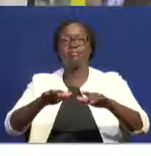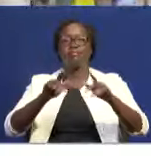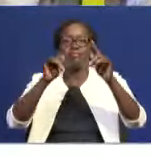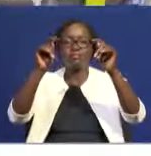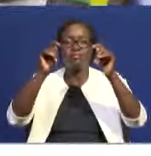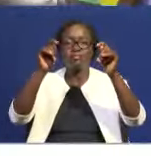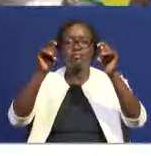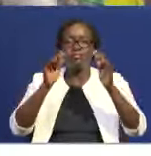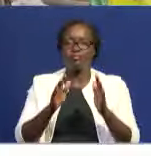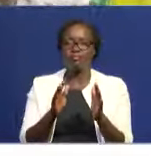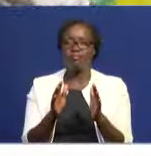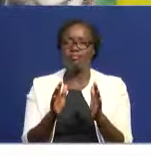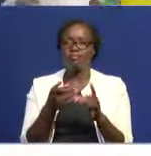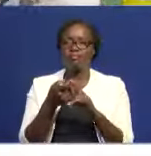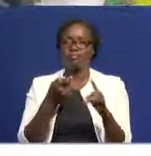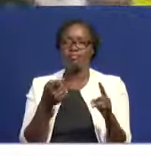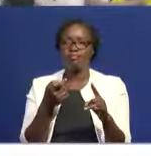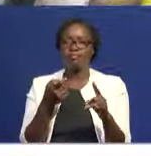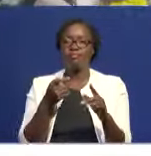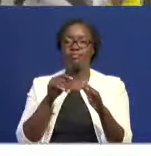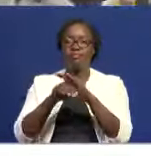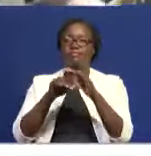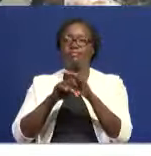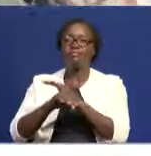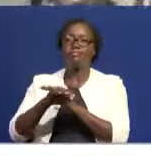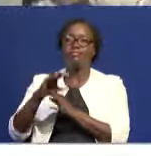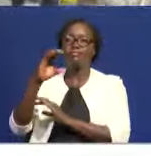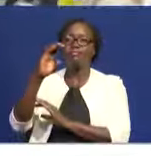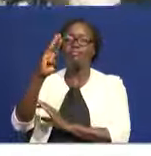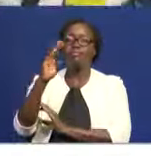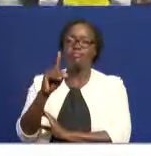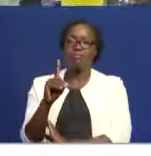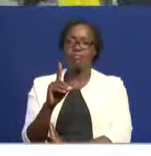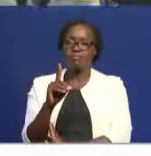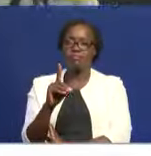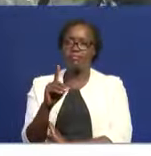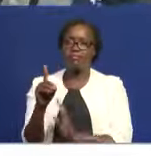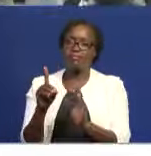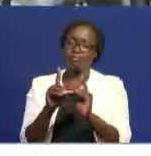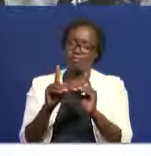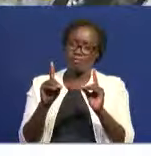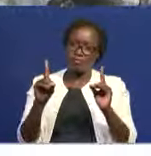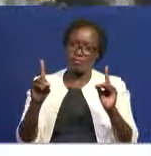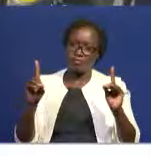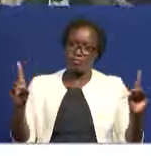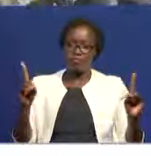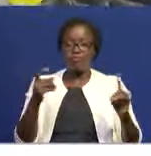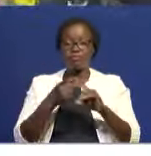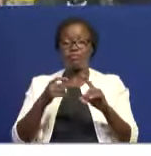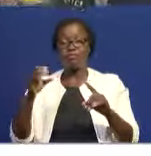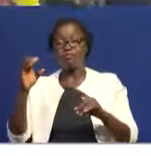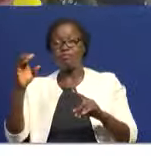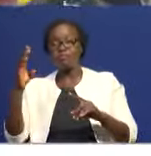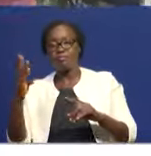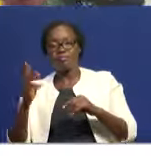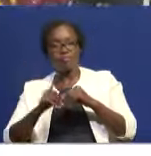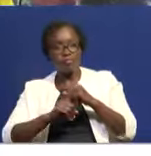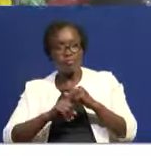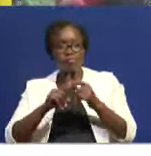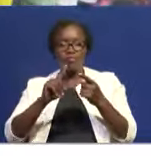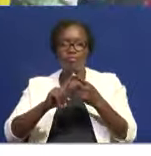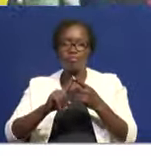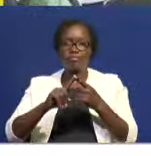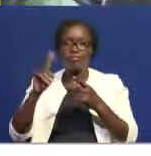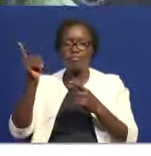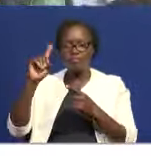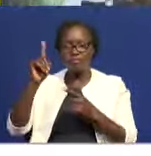demonstrators from making their way inside the city. It's a long distance from Kangemi all the way to the Central Business District, because they'll have to